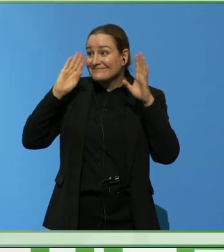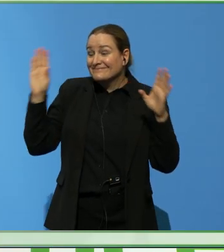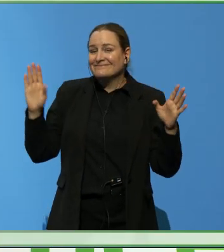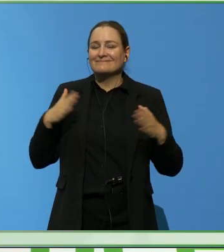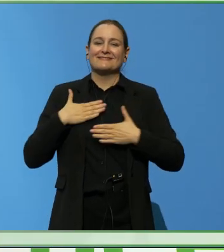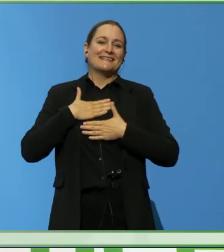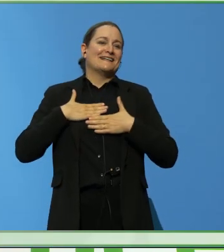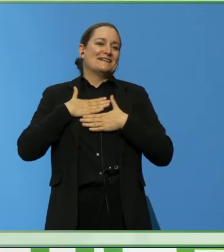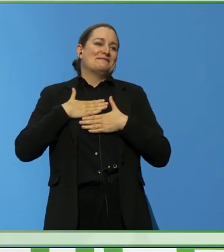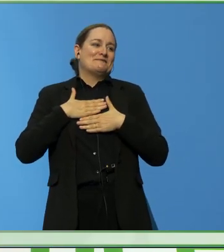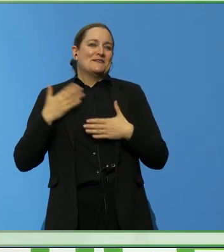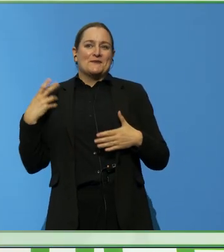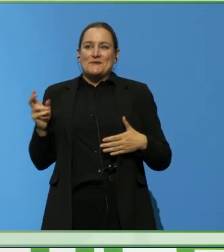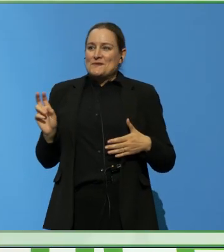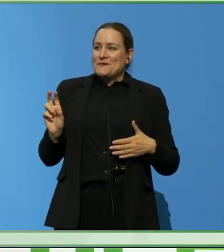be here today.